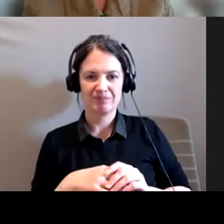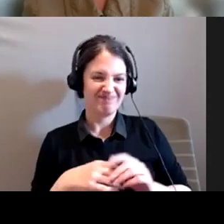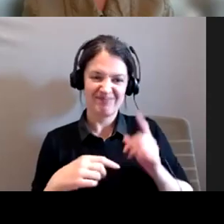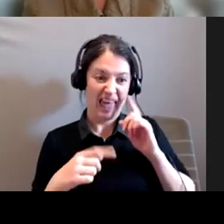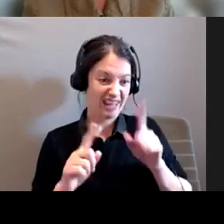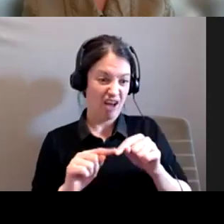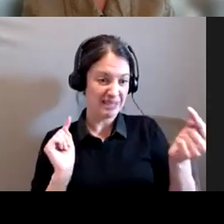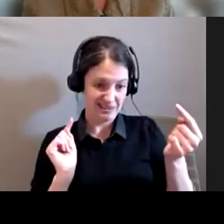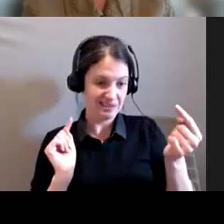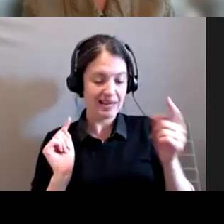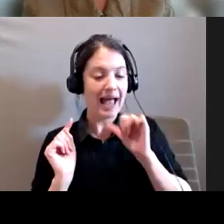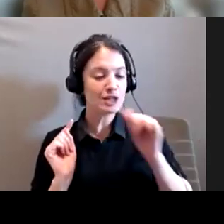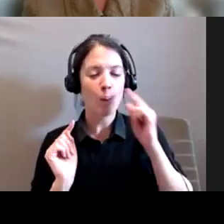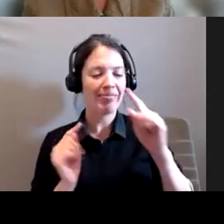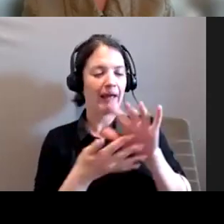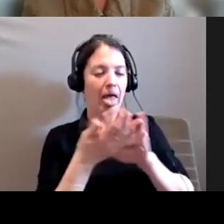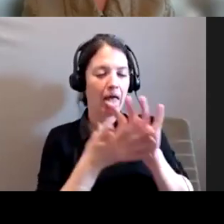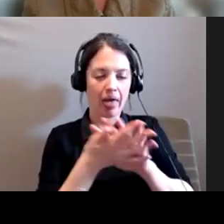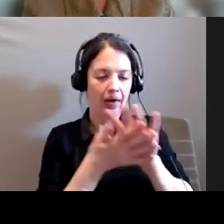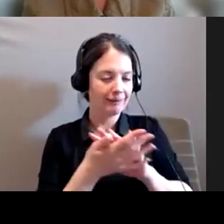opposite, that it sharpens,